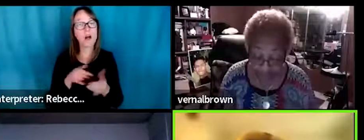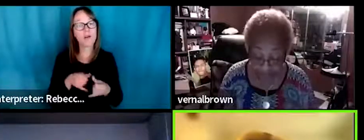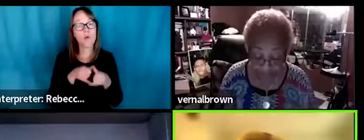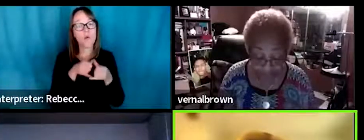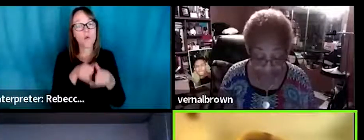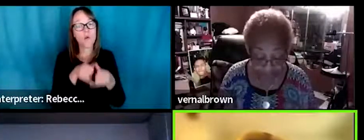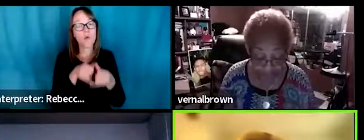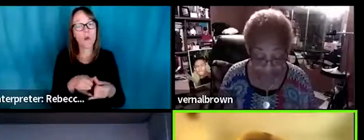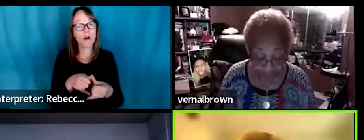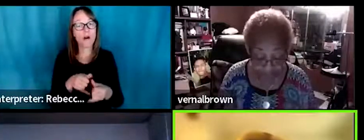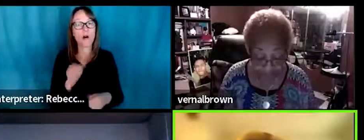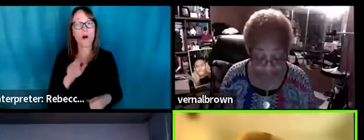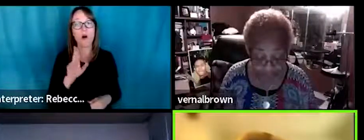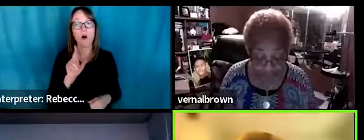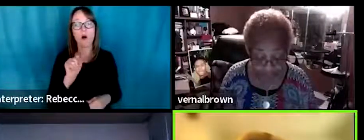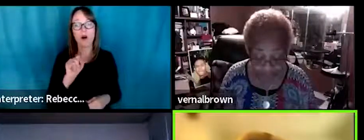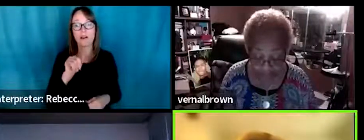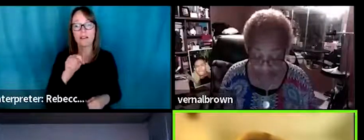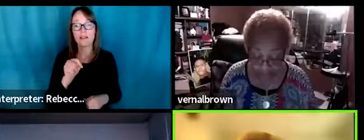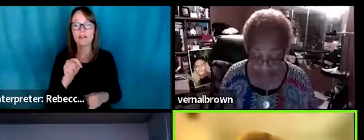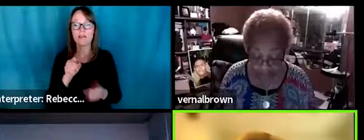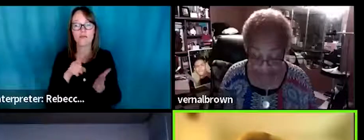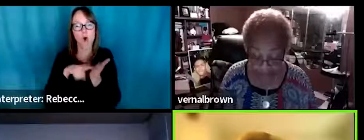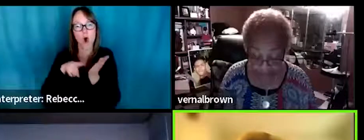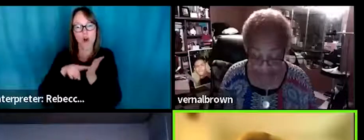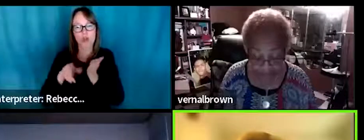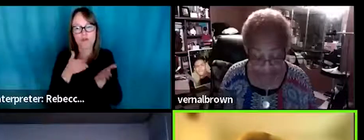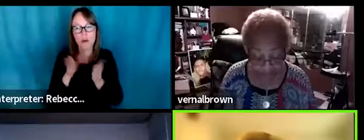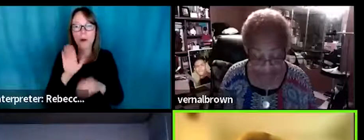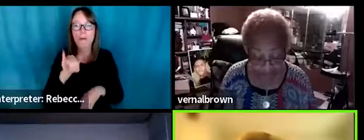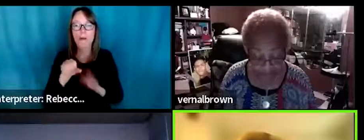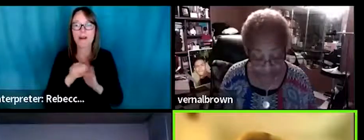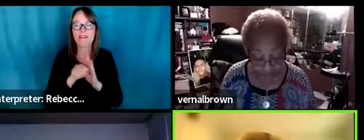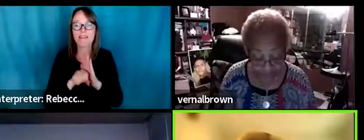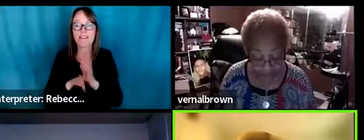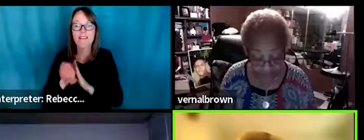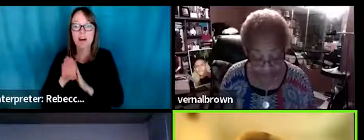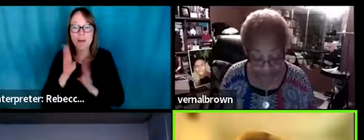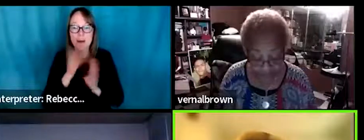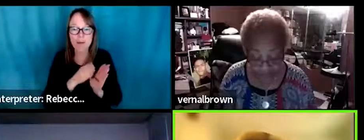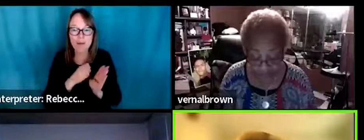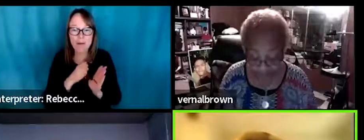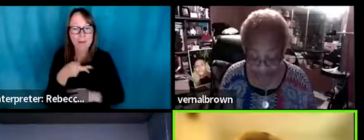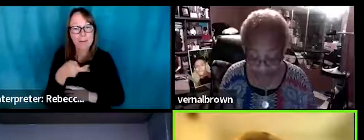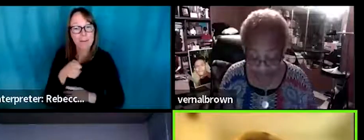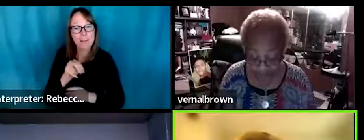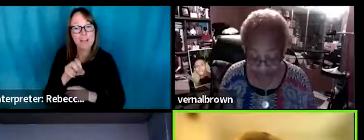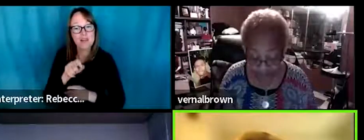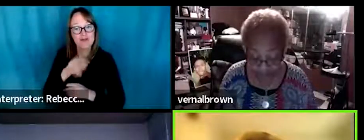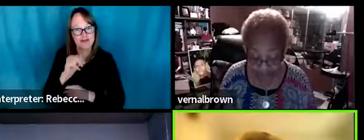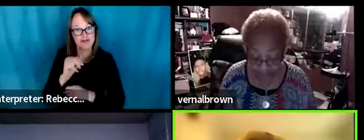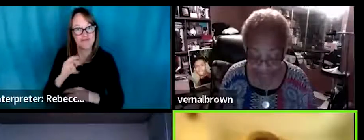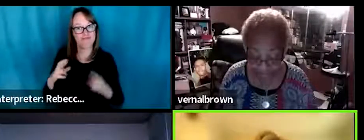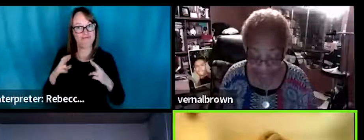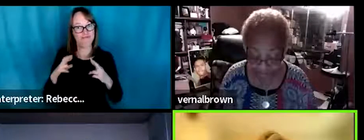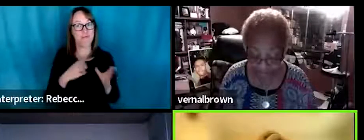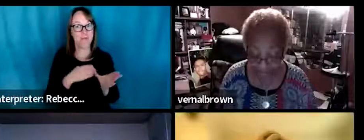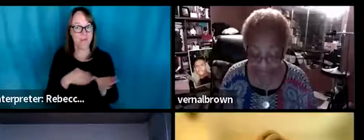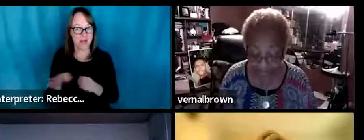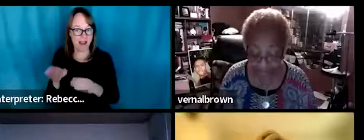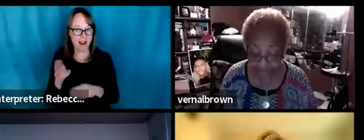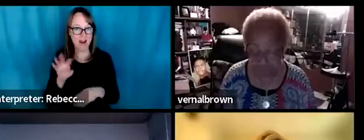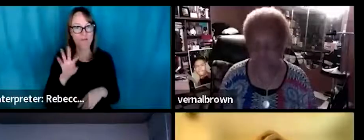Pension Plans and the 401k Retirement Savings Program, Resolution 1216. Good morning, and,